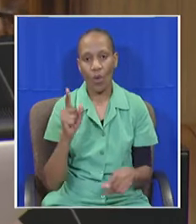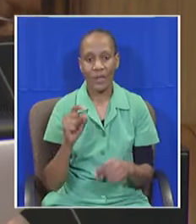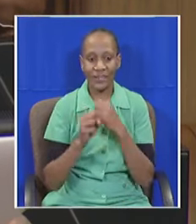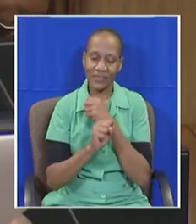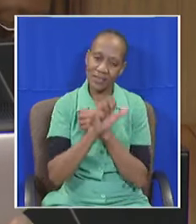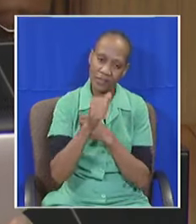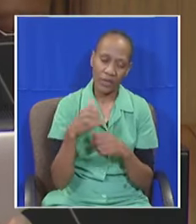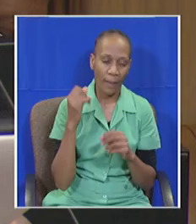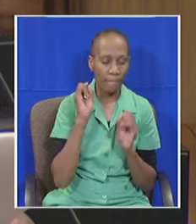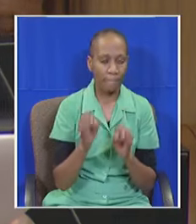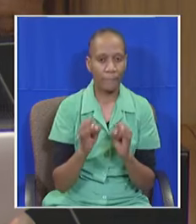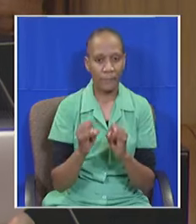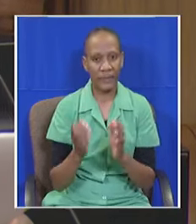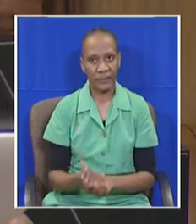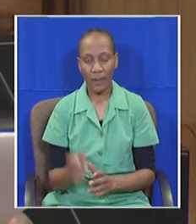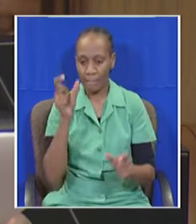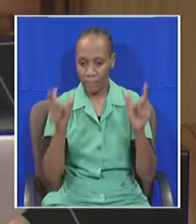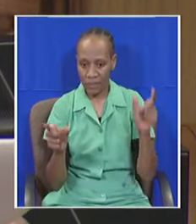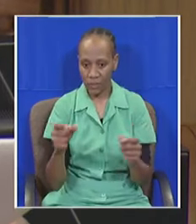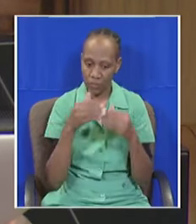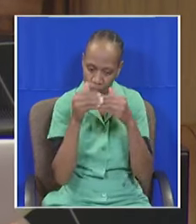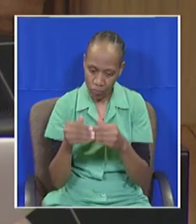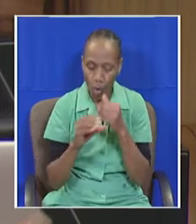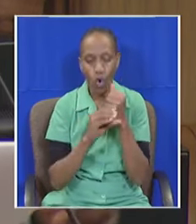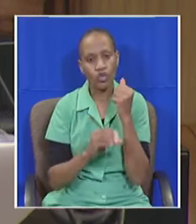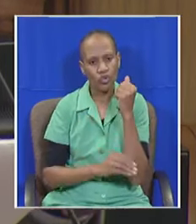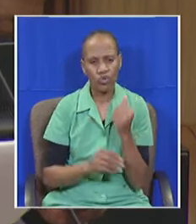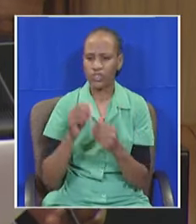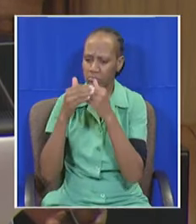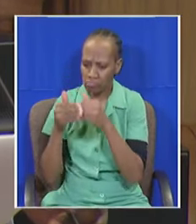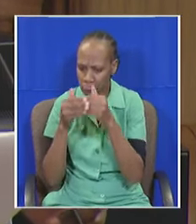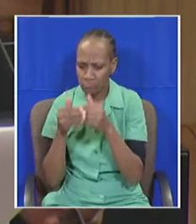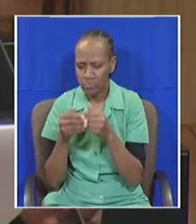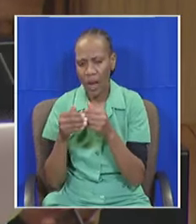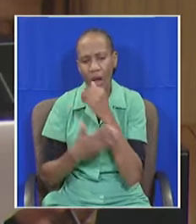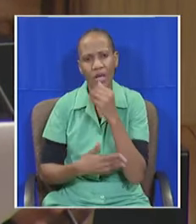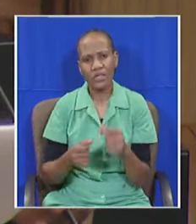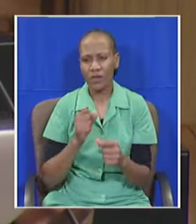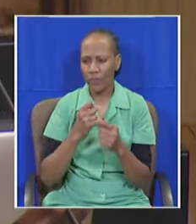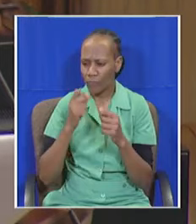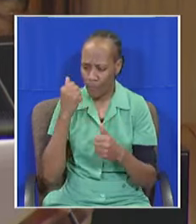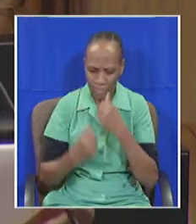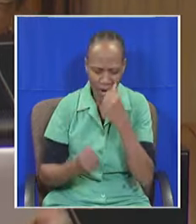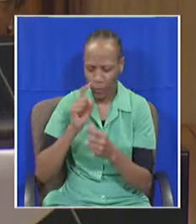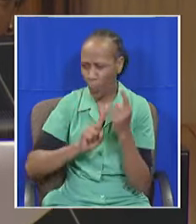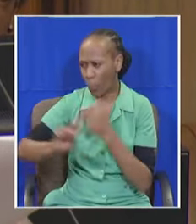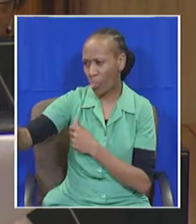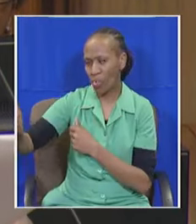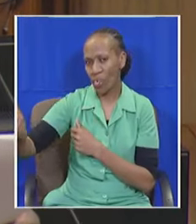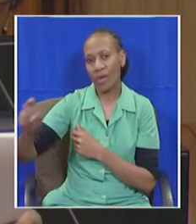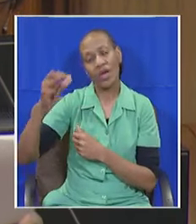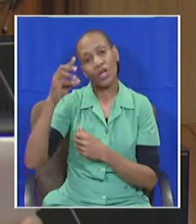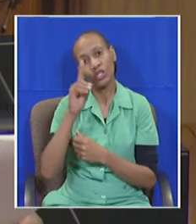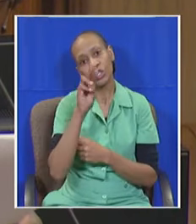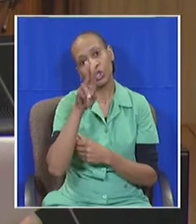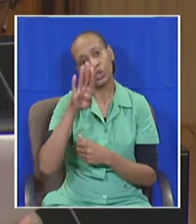sold. Those who are supposed to be the guardian of our constitution and country are running faster than Castor's Minya to Dubai. I want to